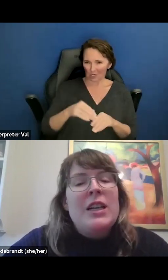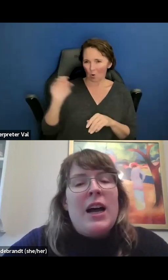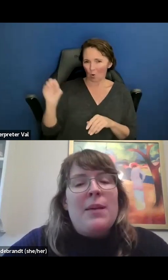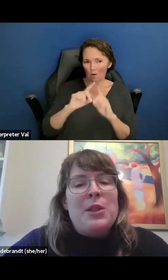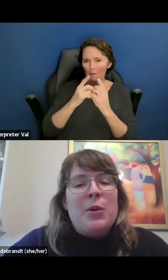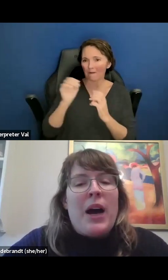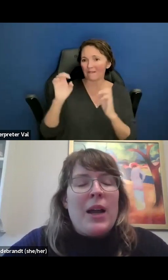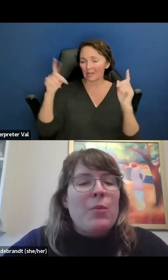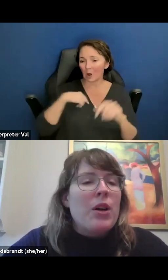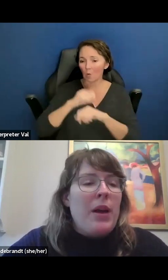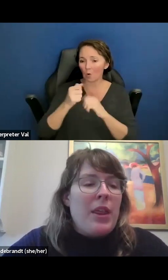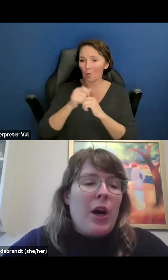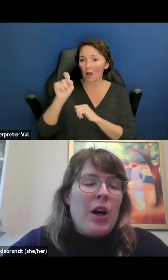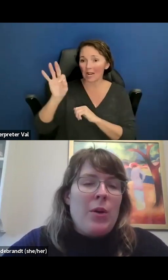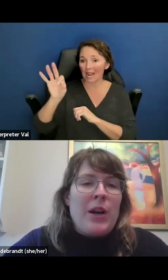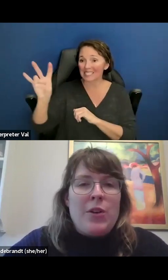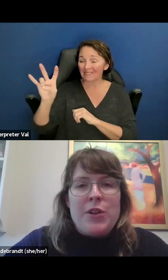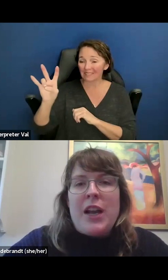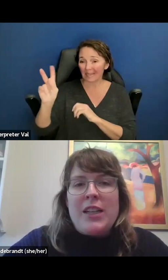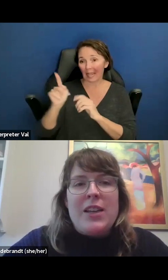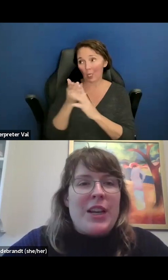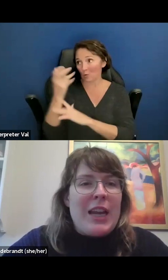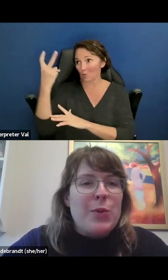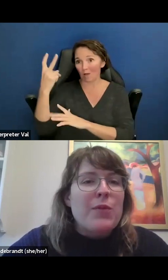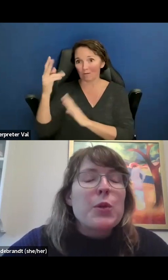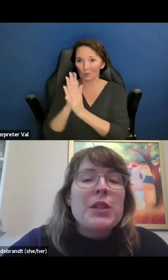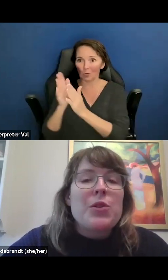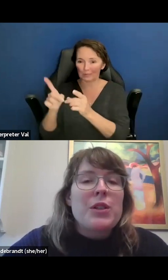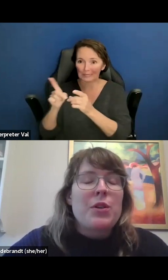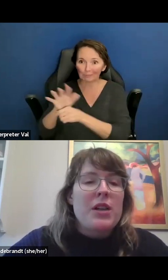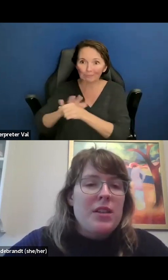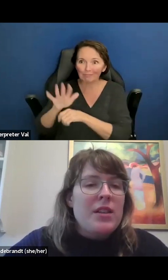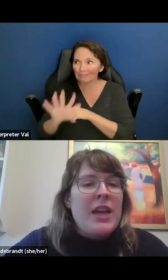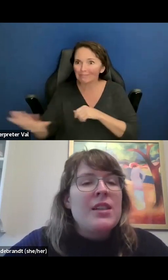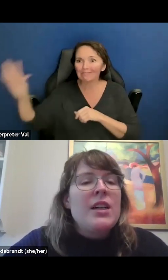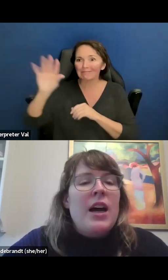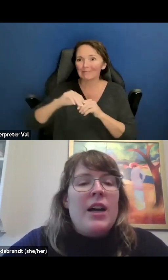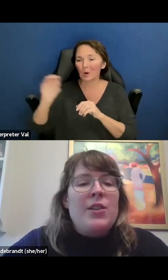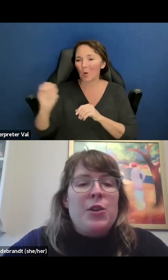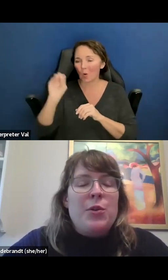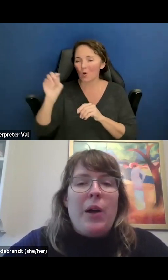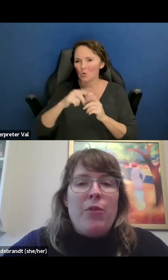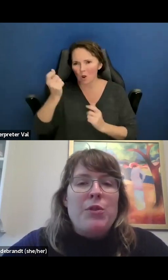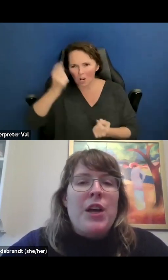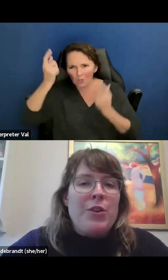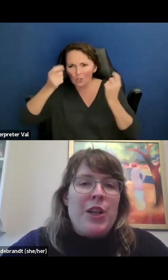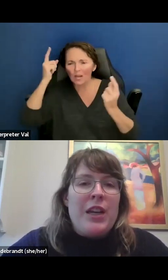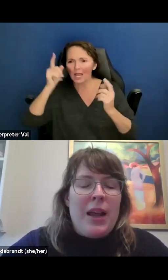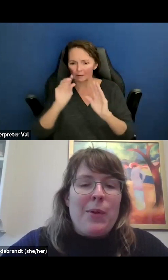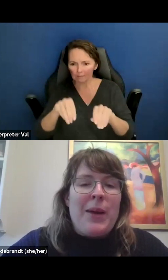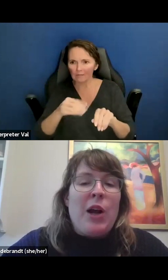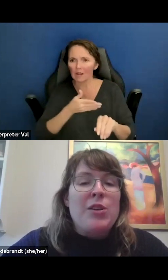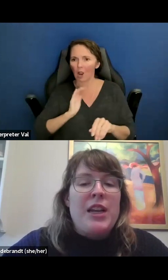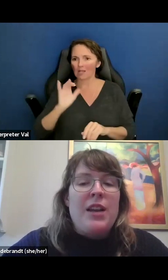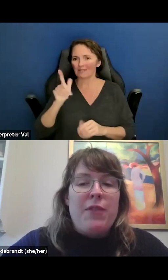Education. So I work with our 197 K-12 school districts across the state to help folks understand